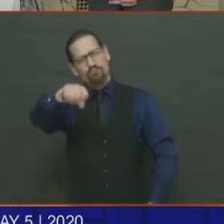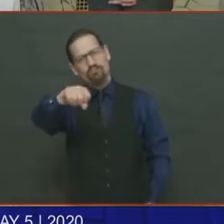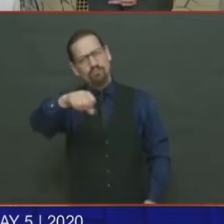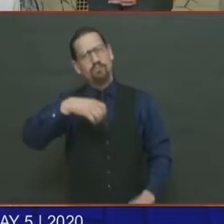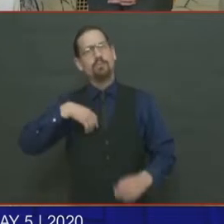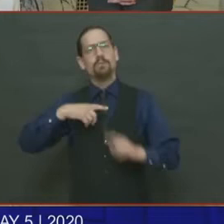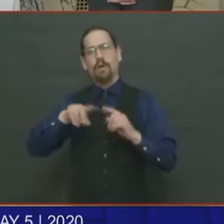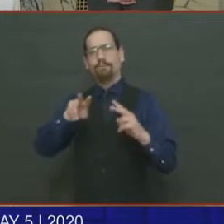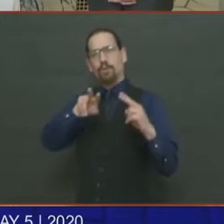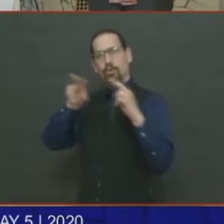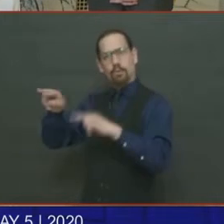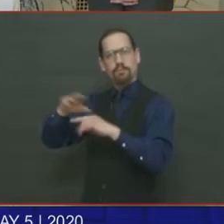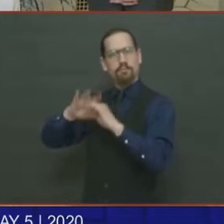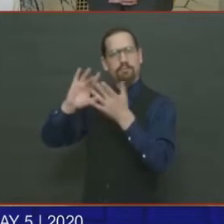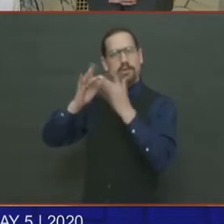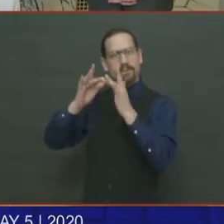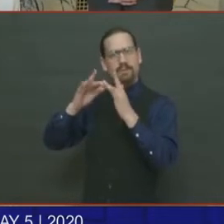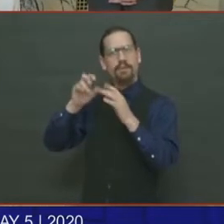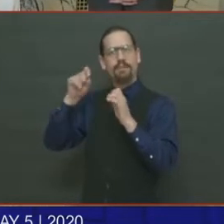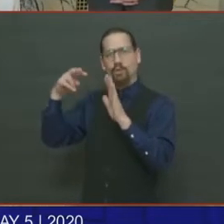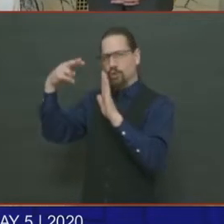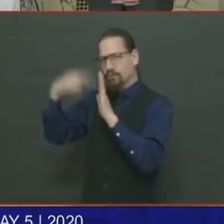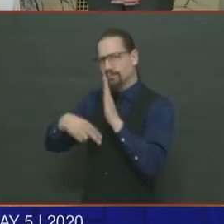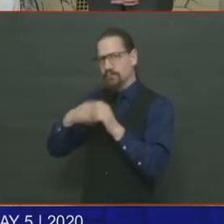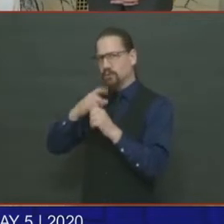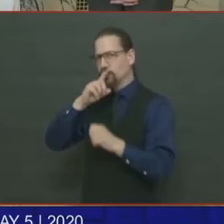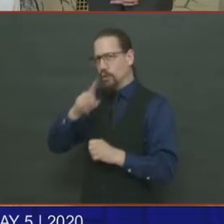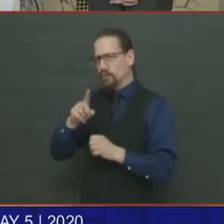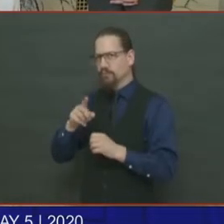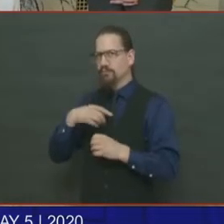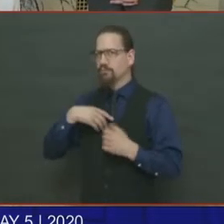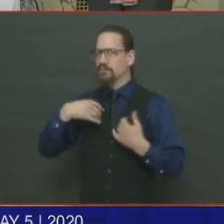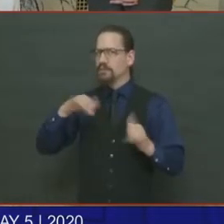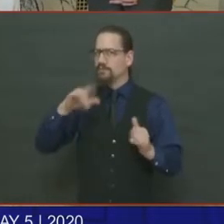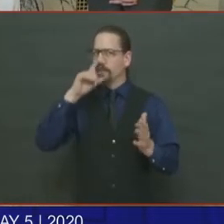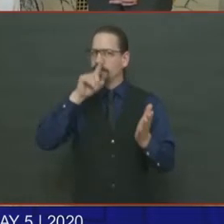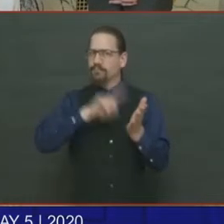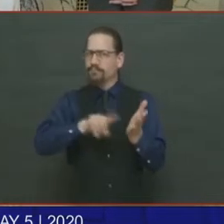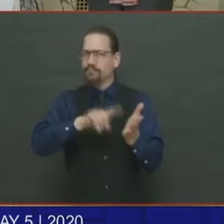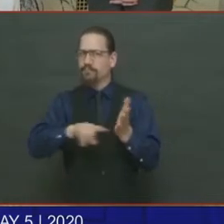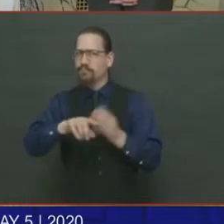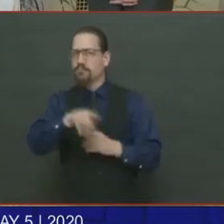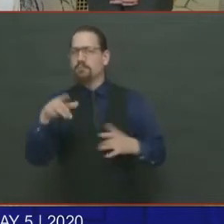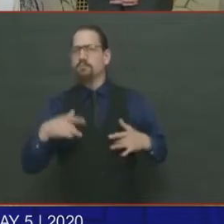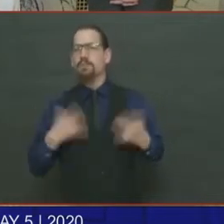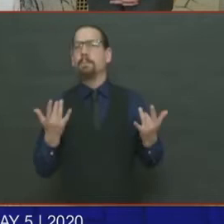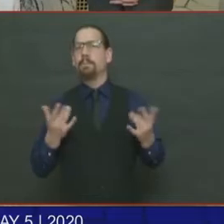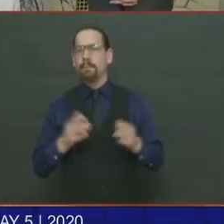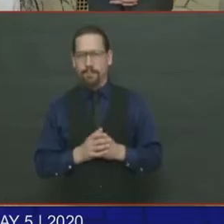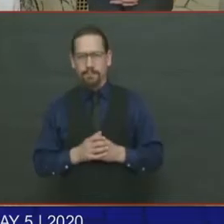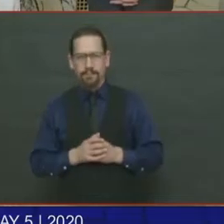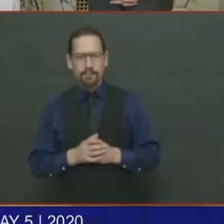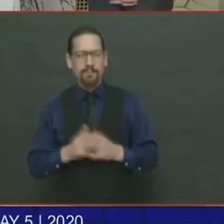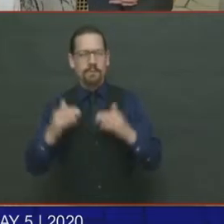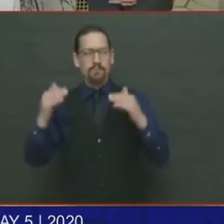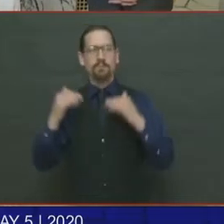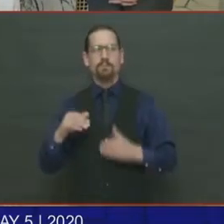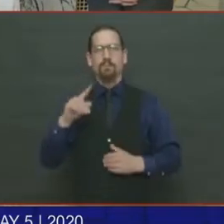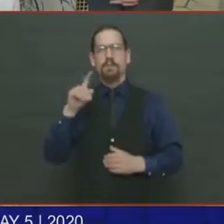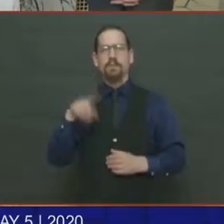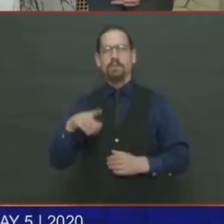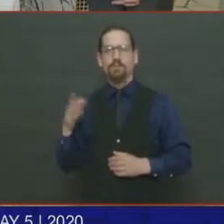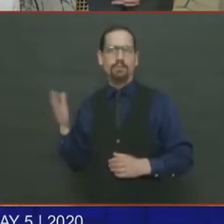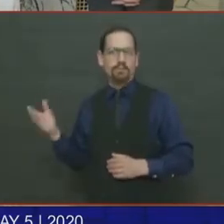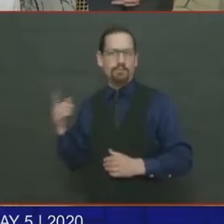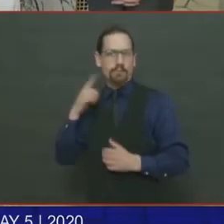afternoon. Our next question is from Bill Bartholomew. This is for Dr. Alexander Scott. When will you lift the